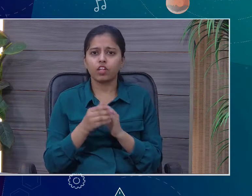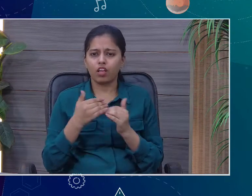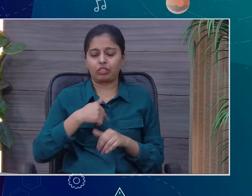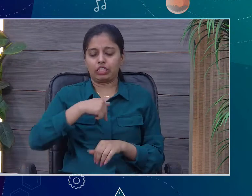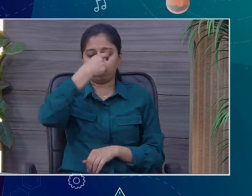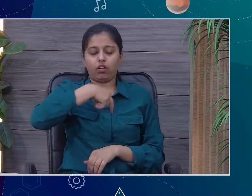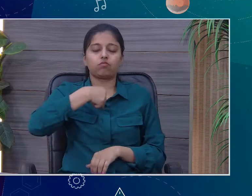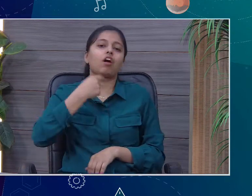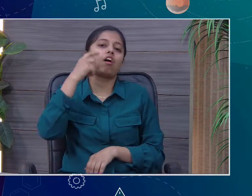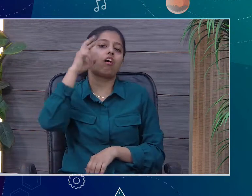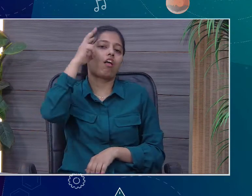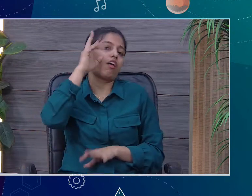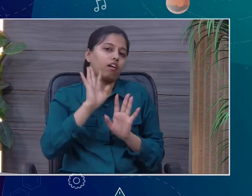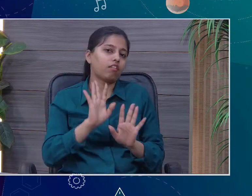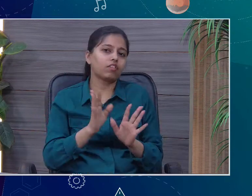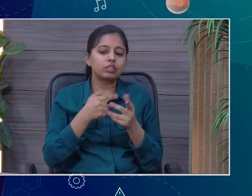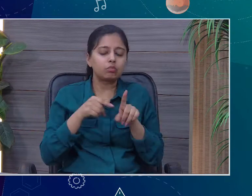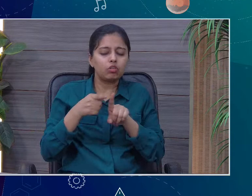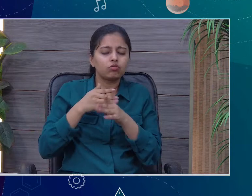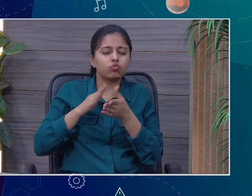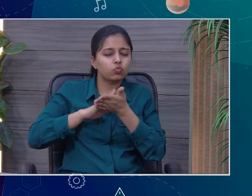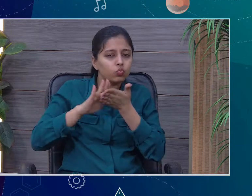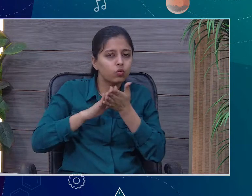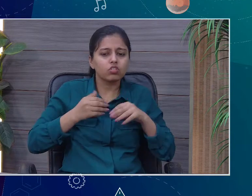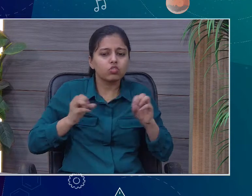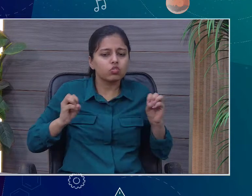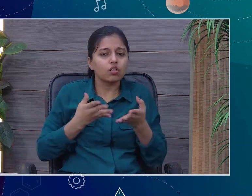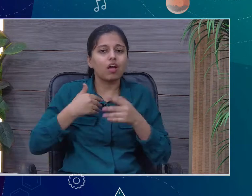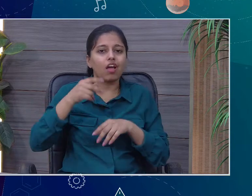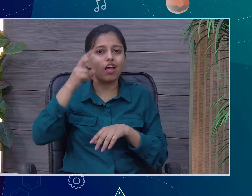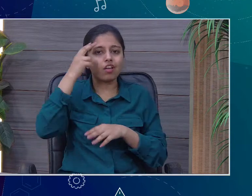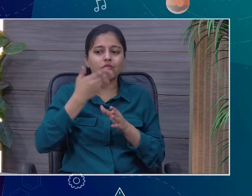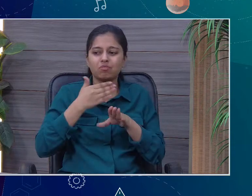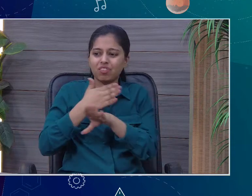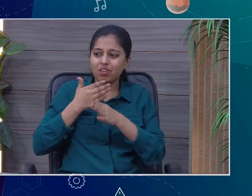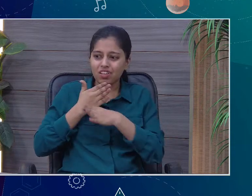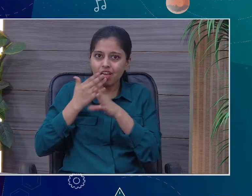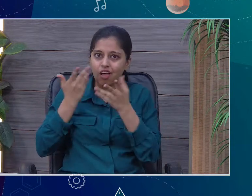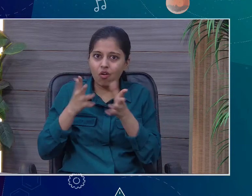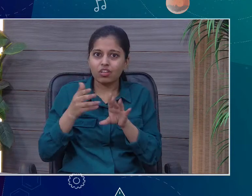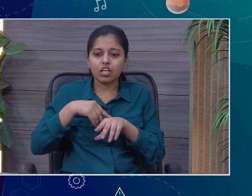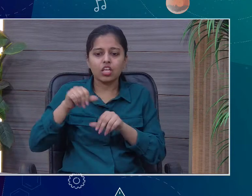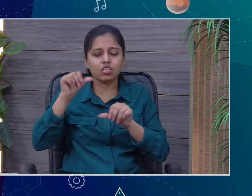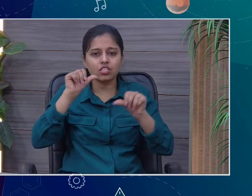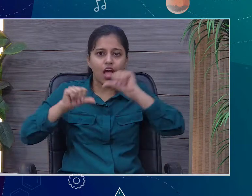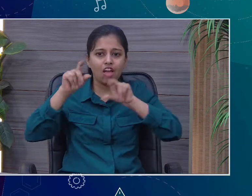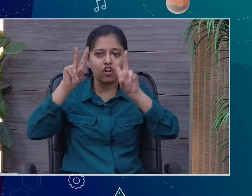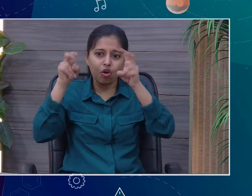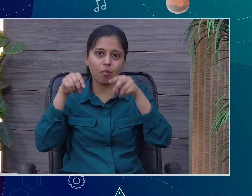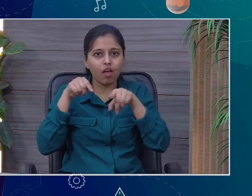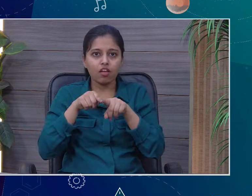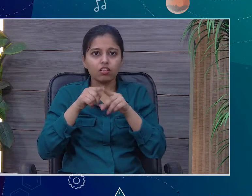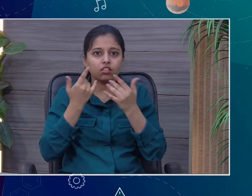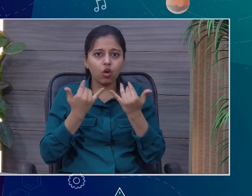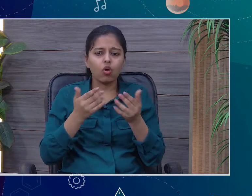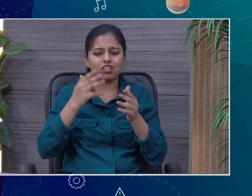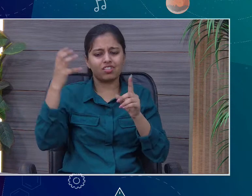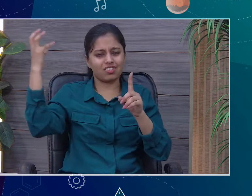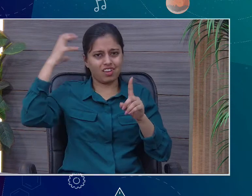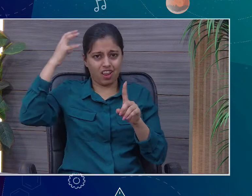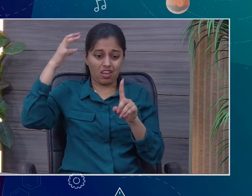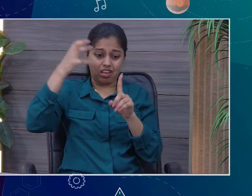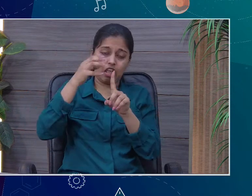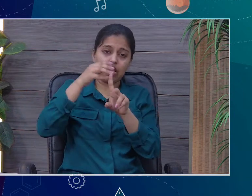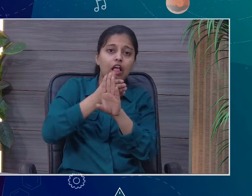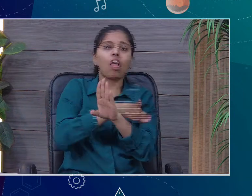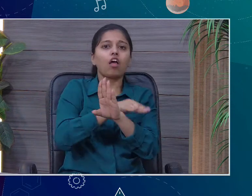doubt, at the very beginning I share this also here, although it's a science topic, my shadow, or we can say shadows.